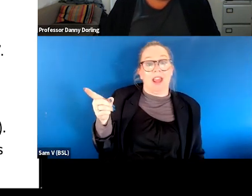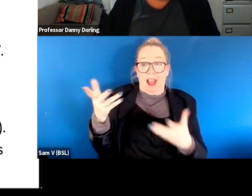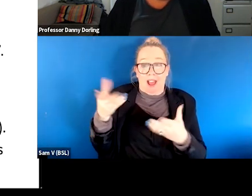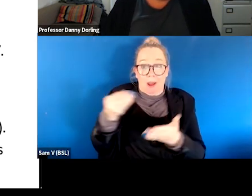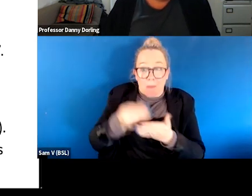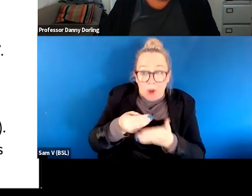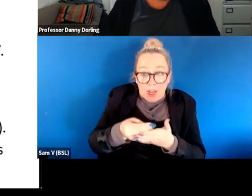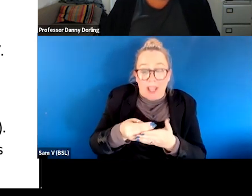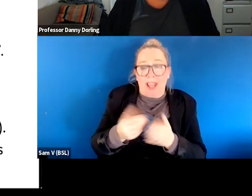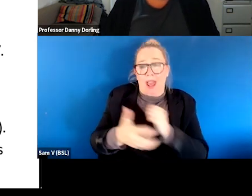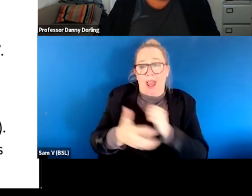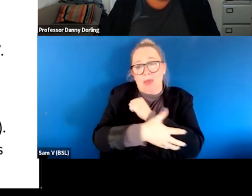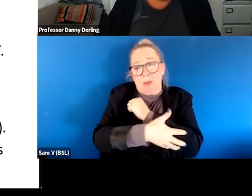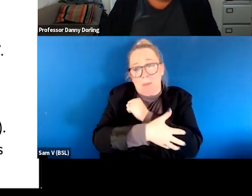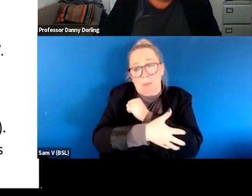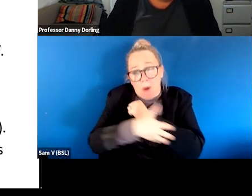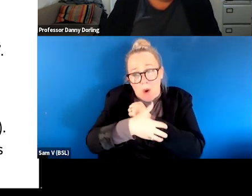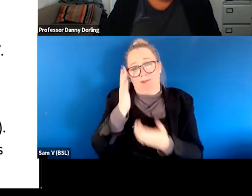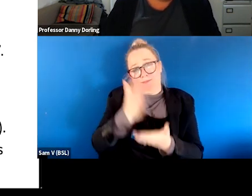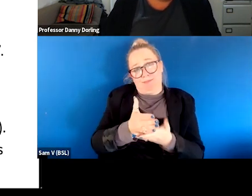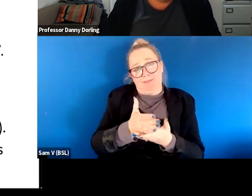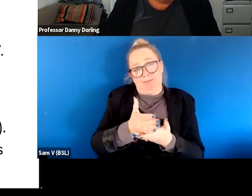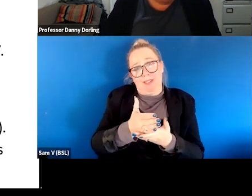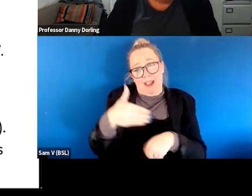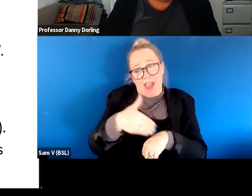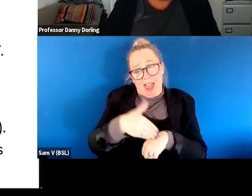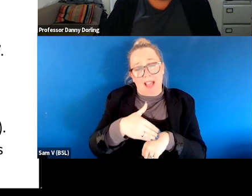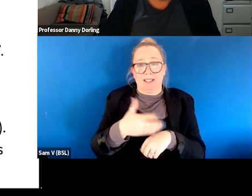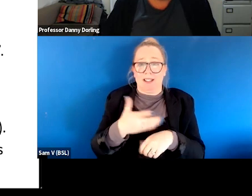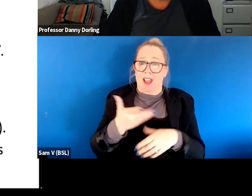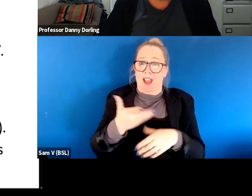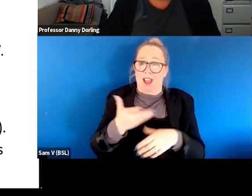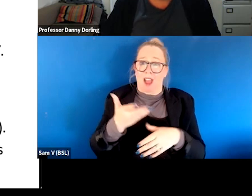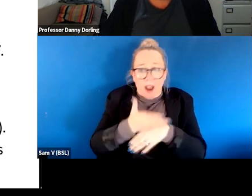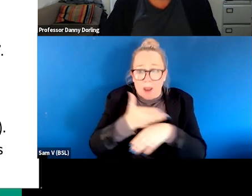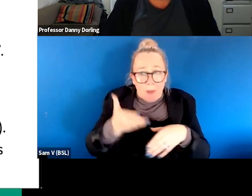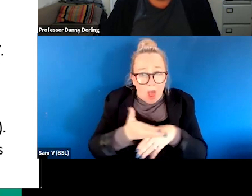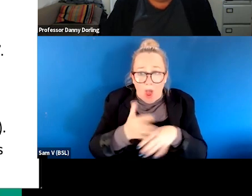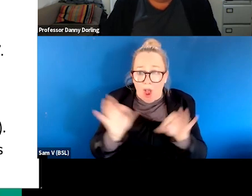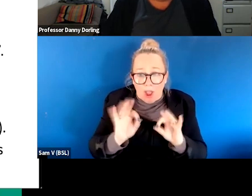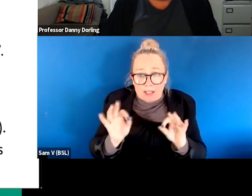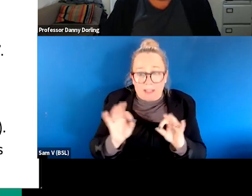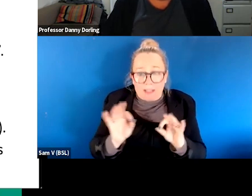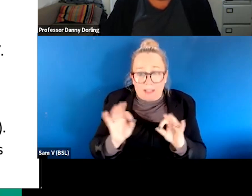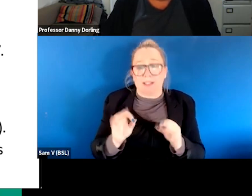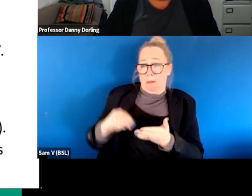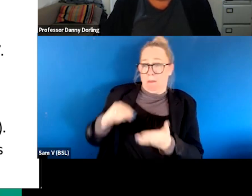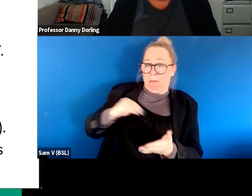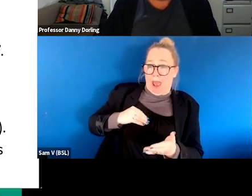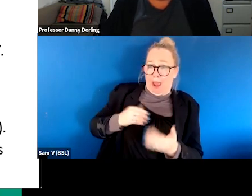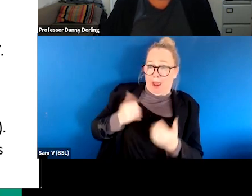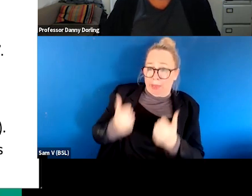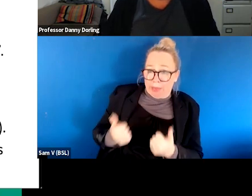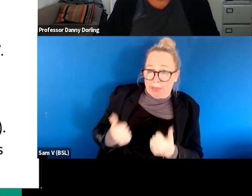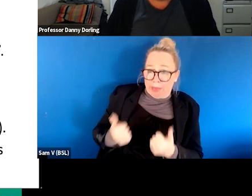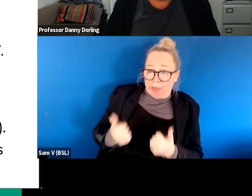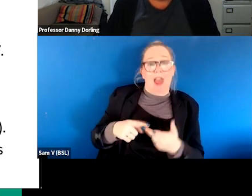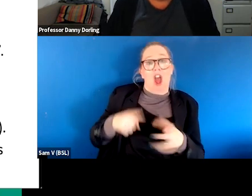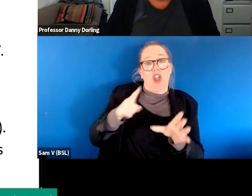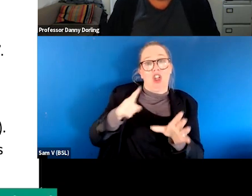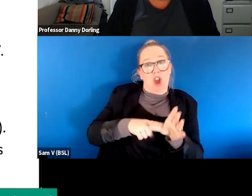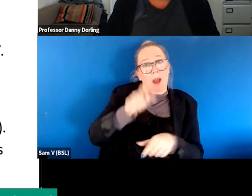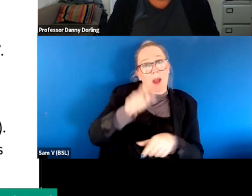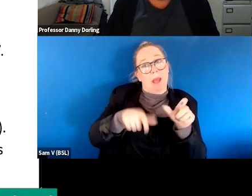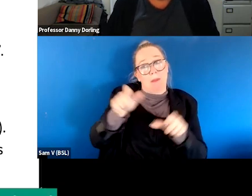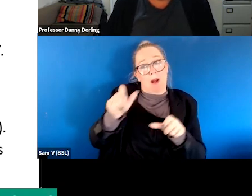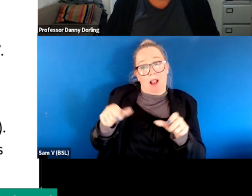poor principally who become unemployed or worse paid, and it's the young who are often not